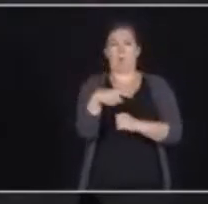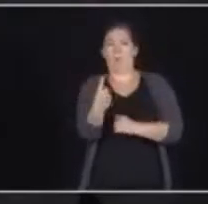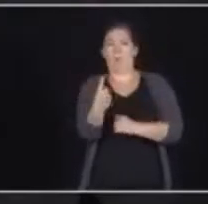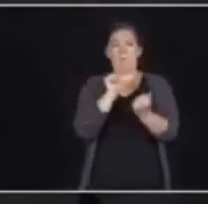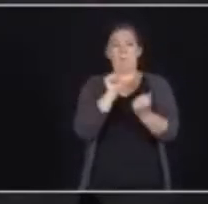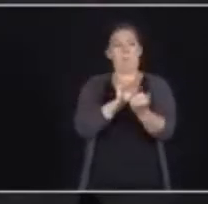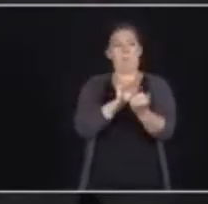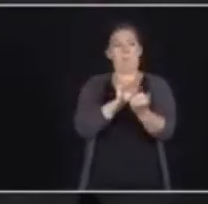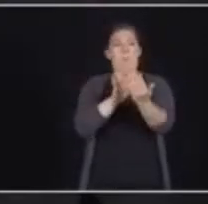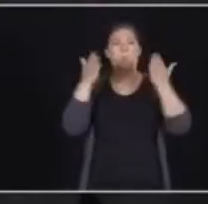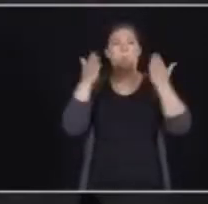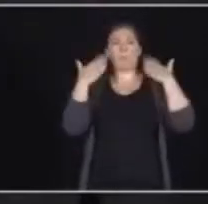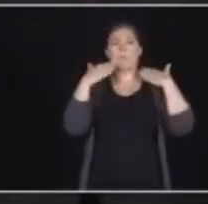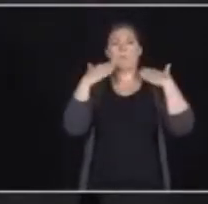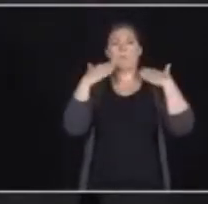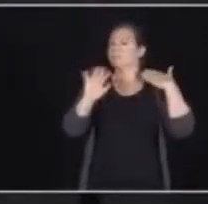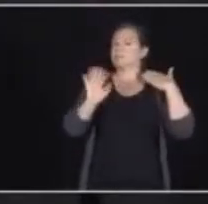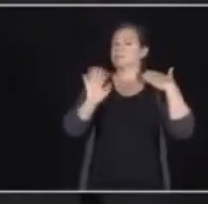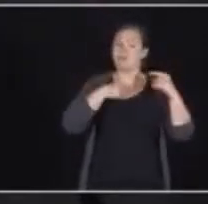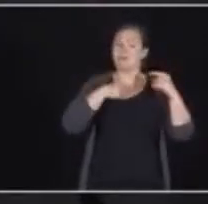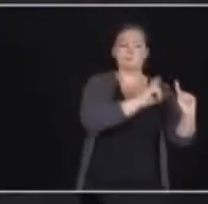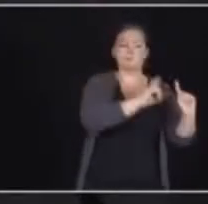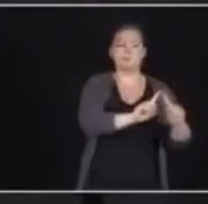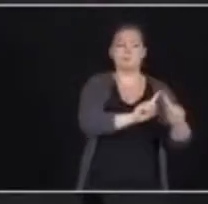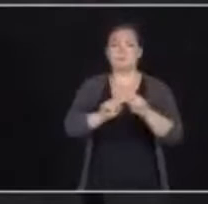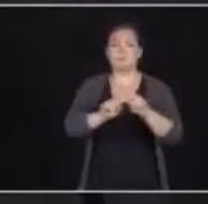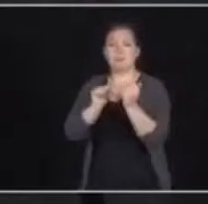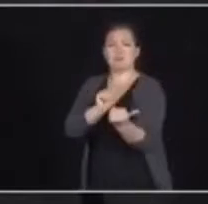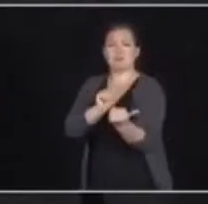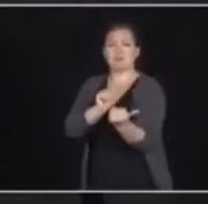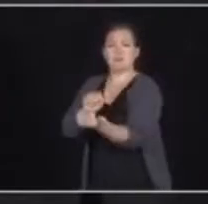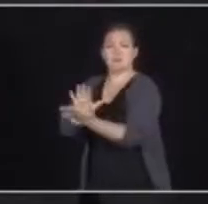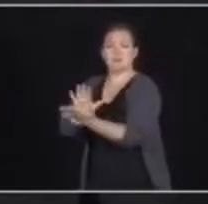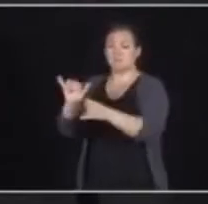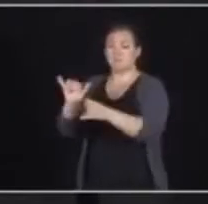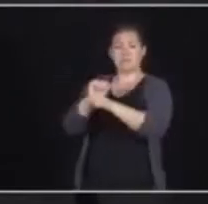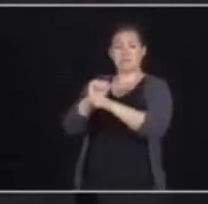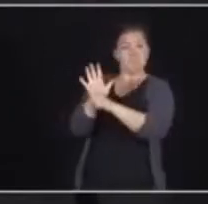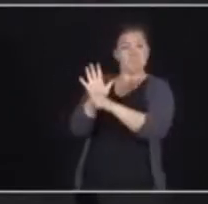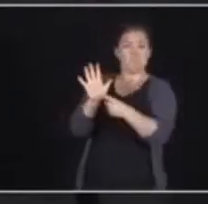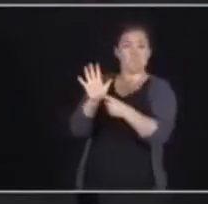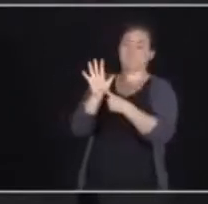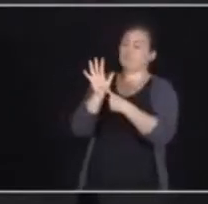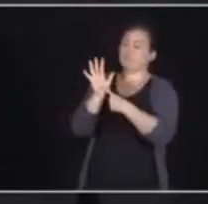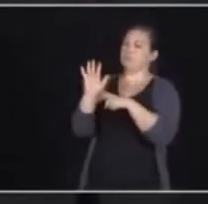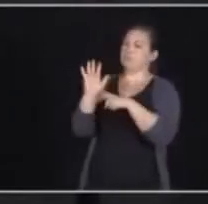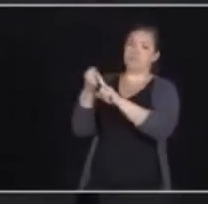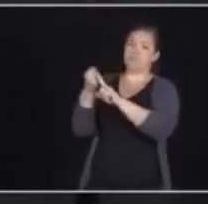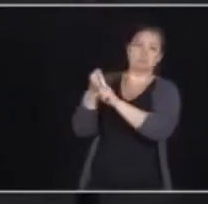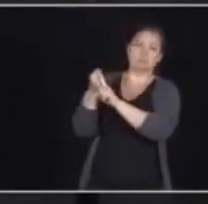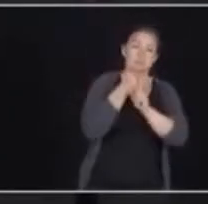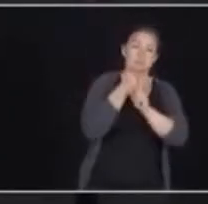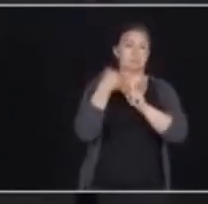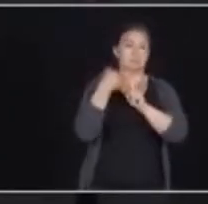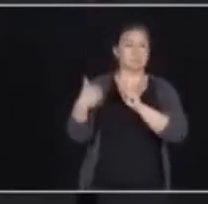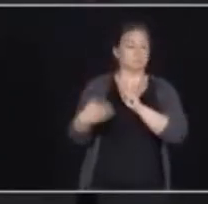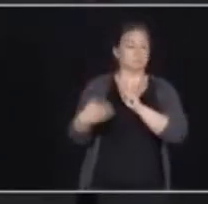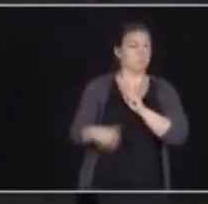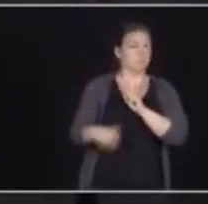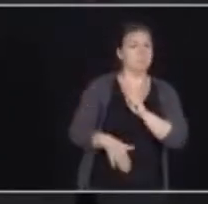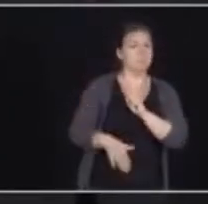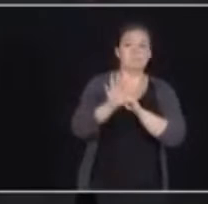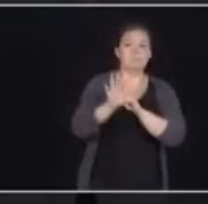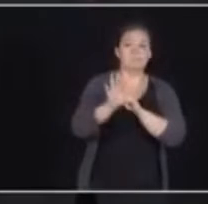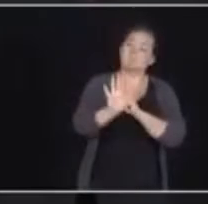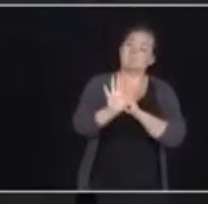So in the context of COVID-19, it does change some elements, but as you've heard earlier in this presser,